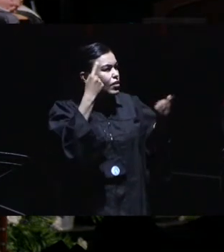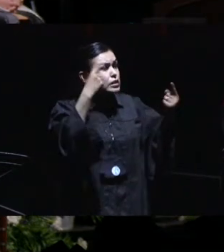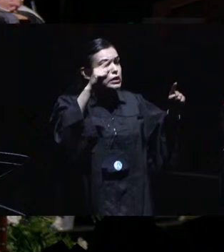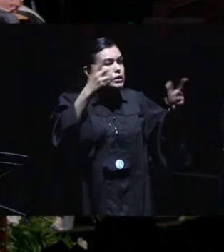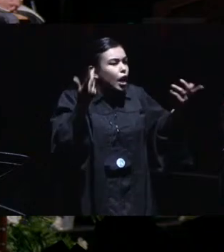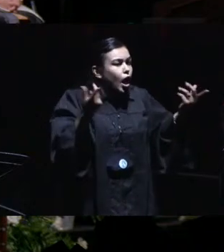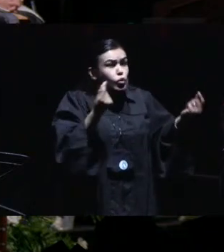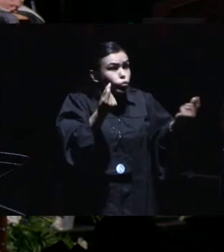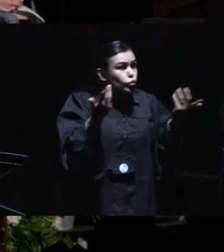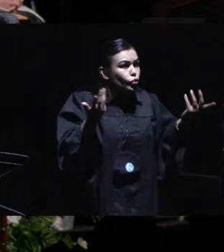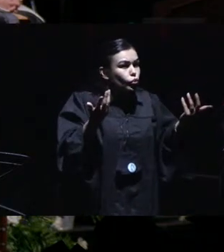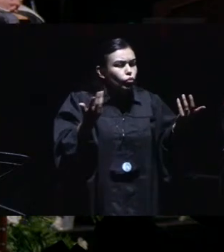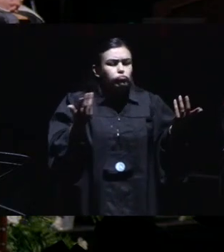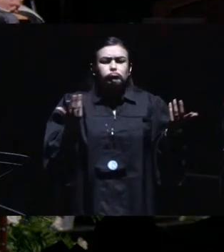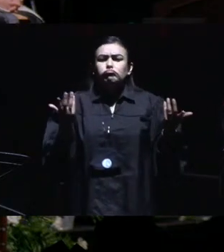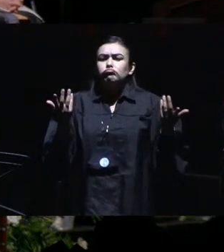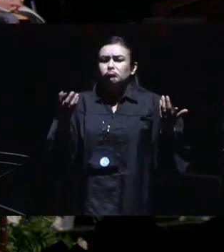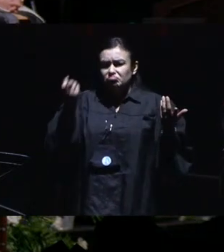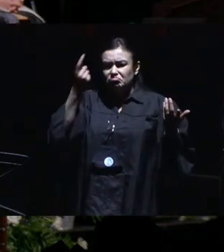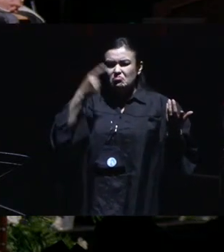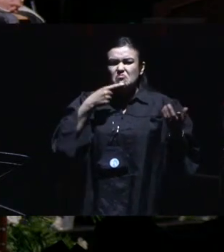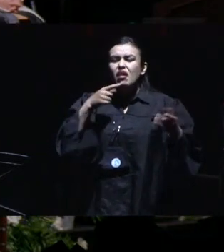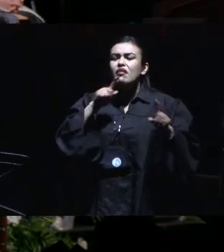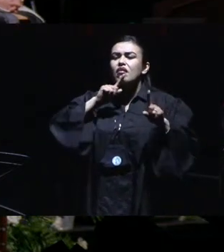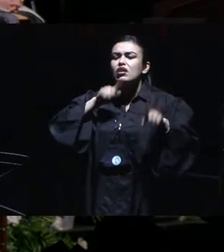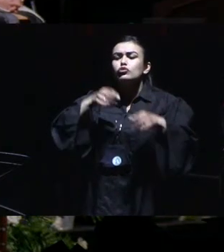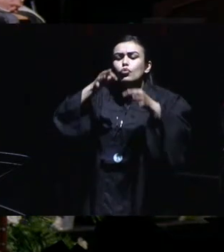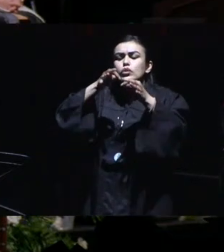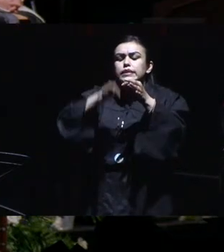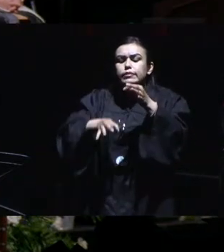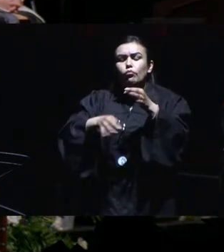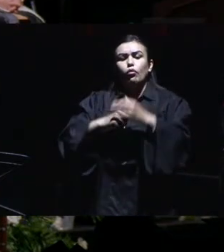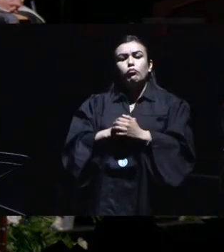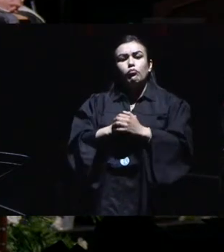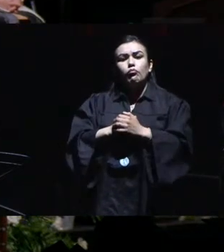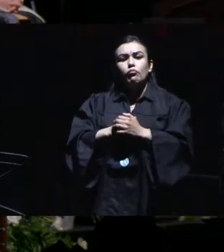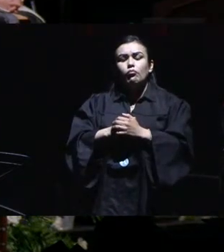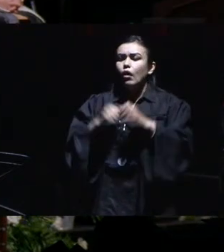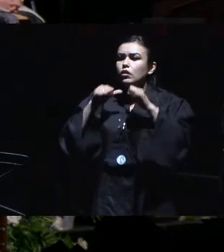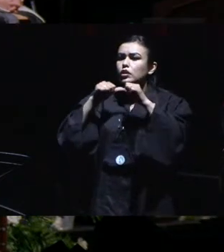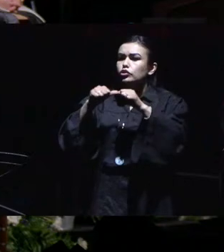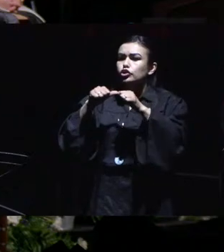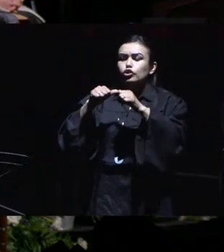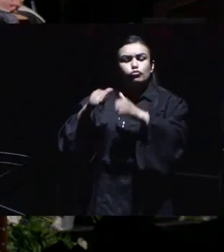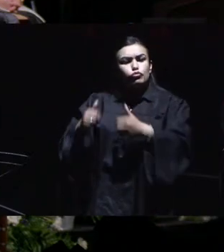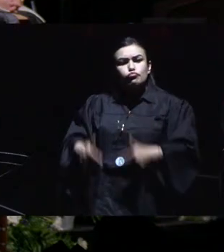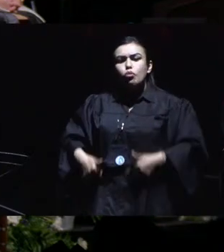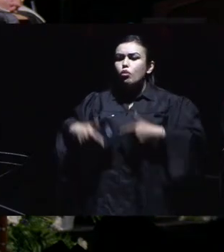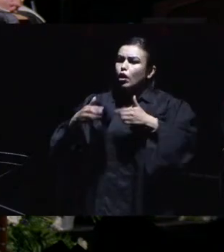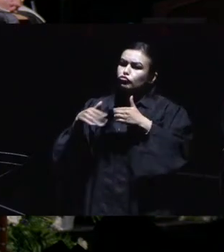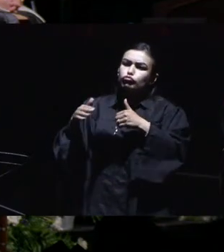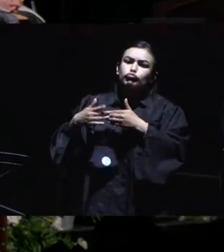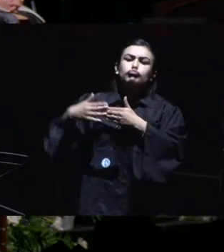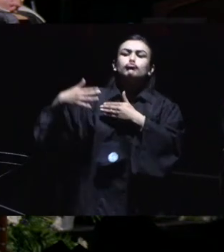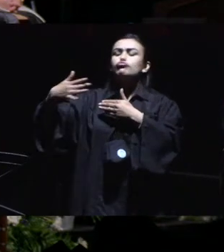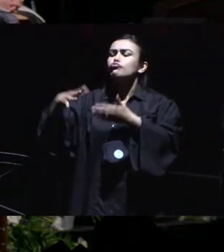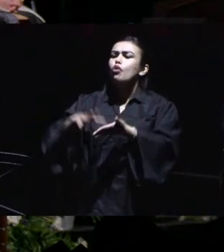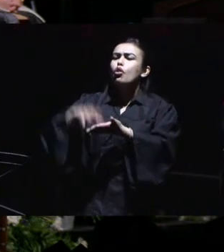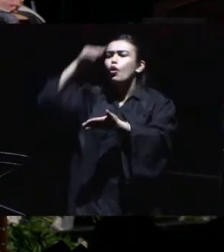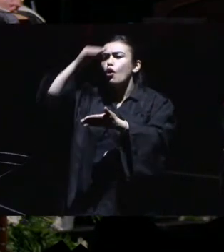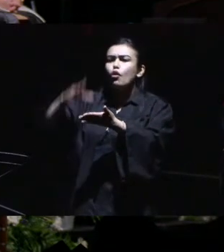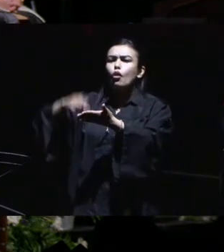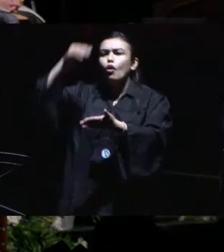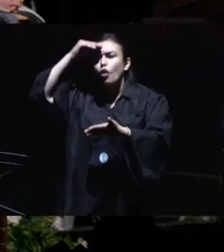And my answer is very simple: being a lifelong learner. Why is that? To